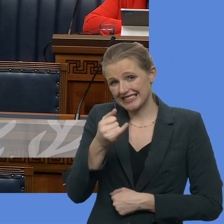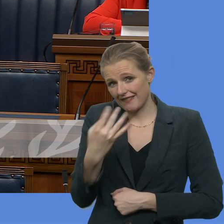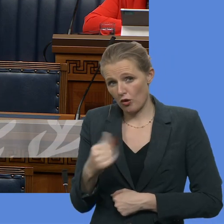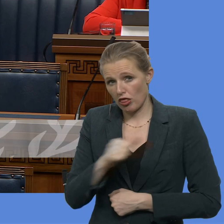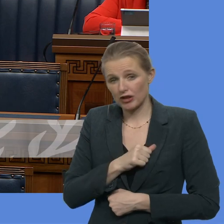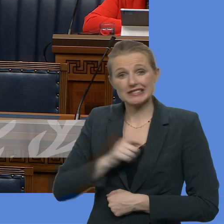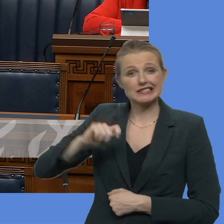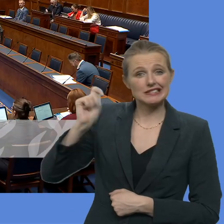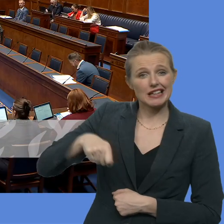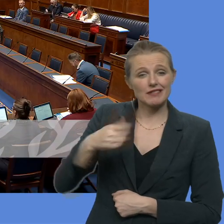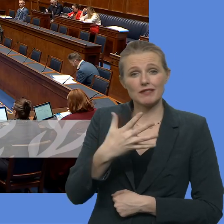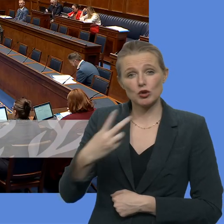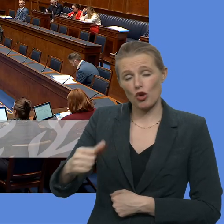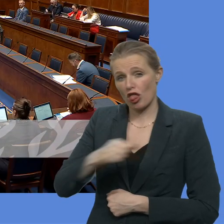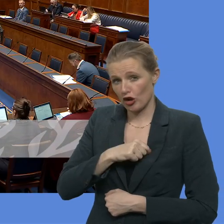£264,000, and Tennis